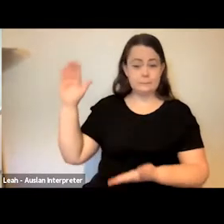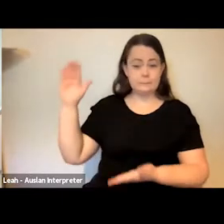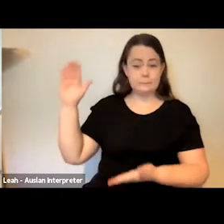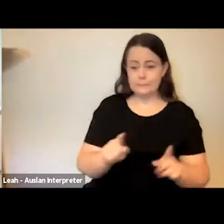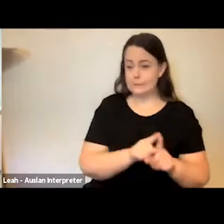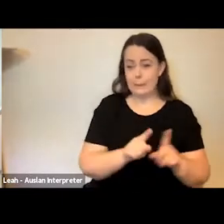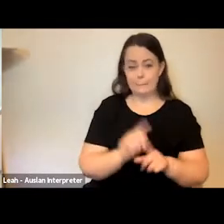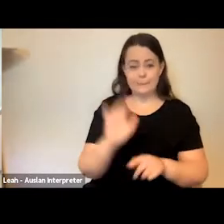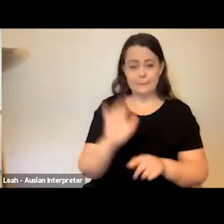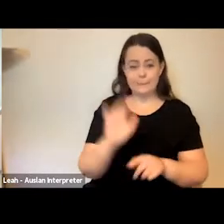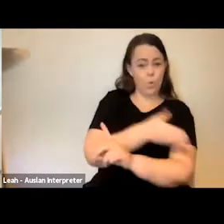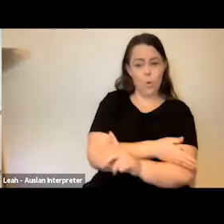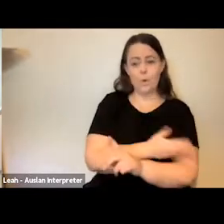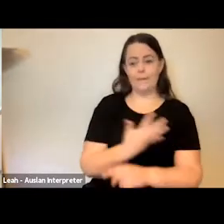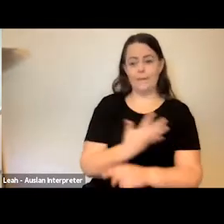methamphetamine.